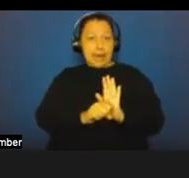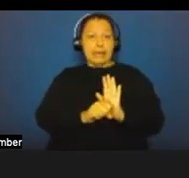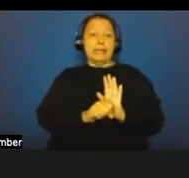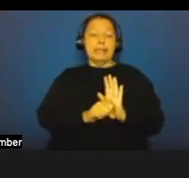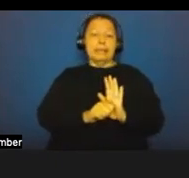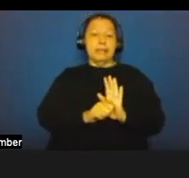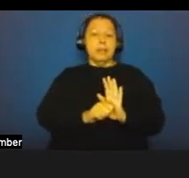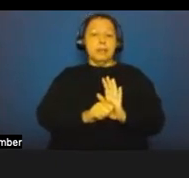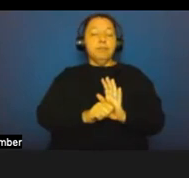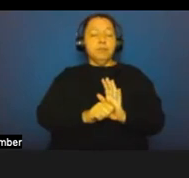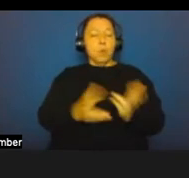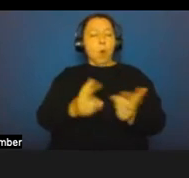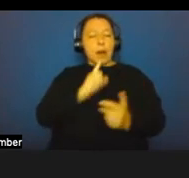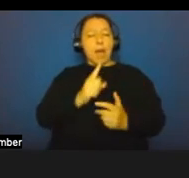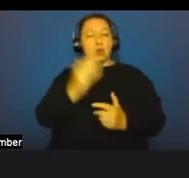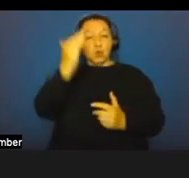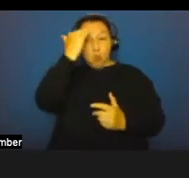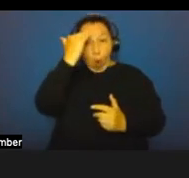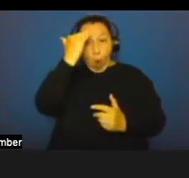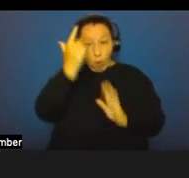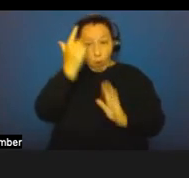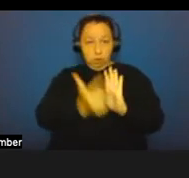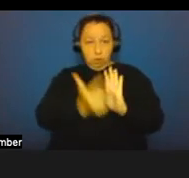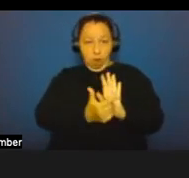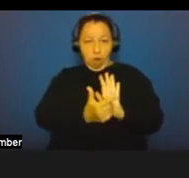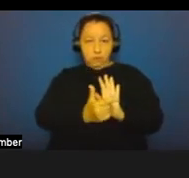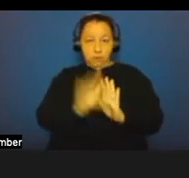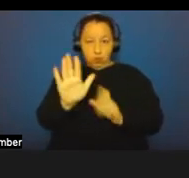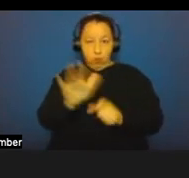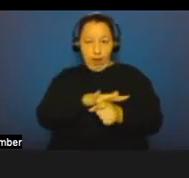know the laws for that area.